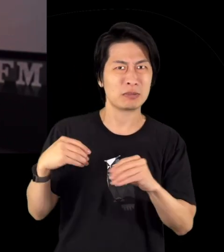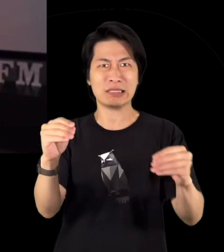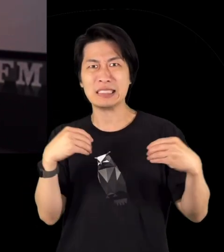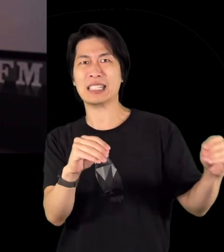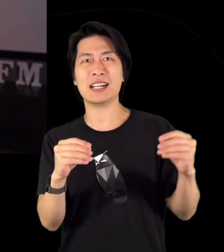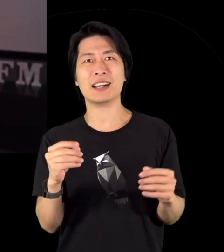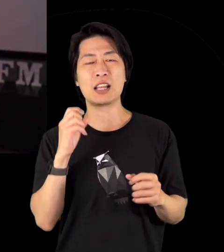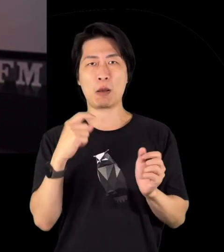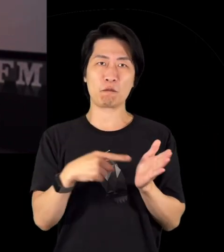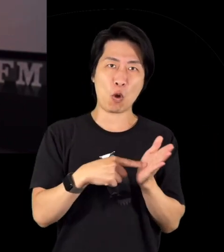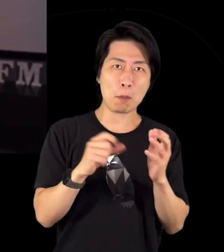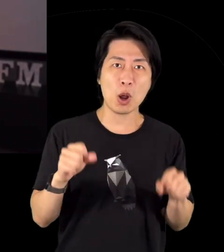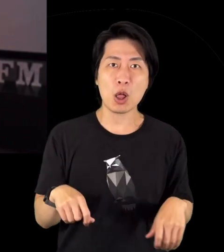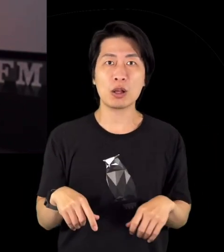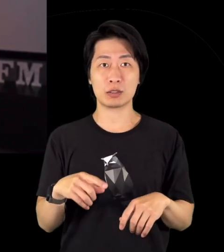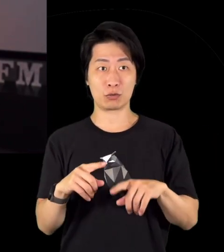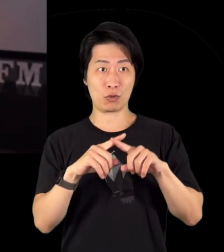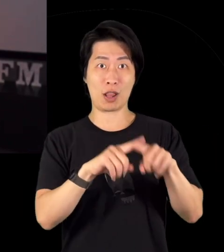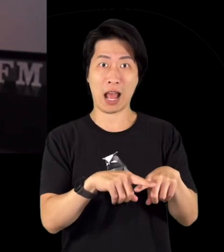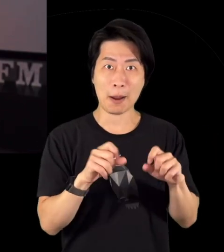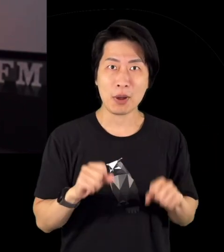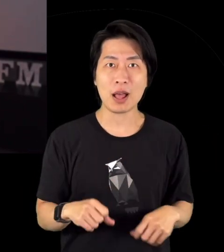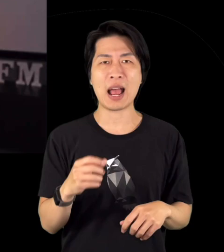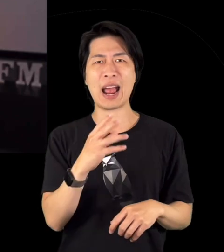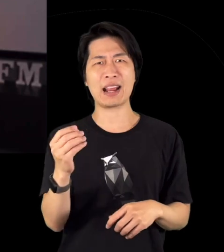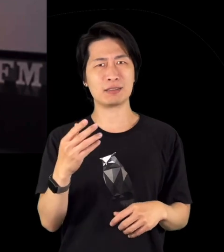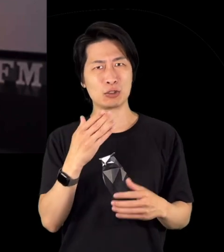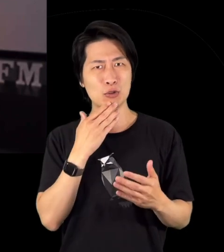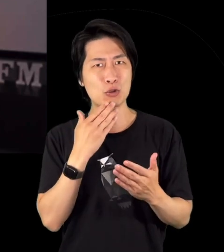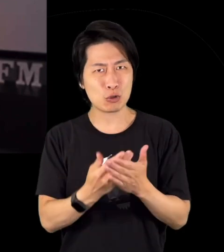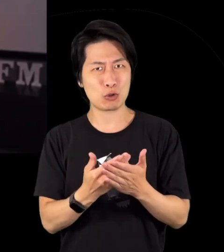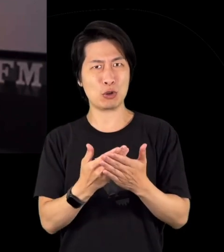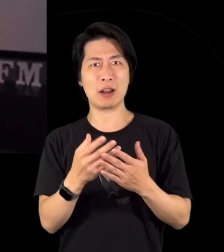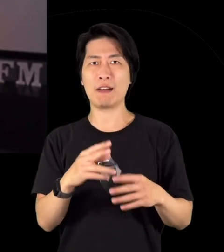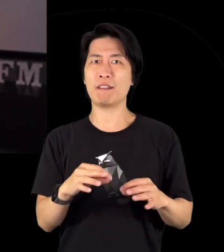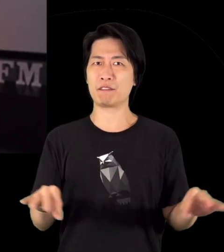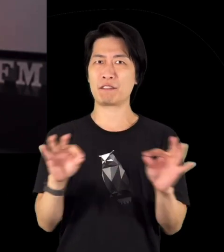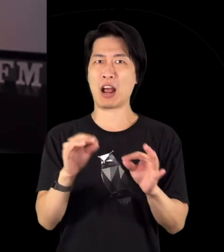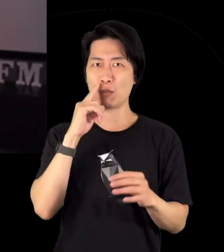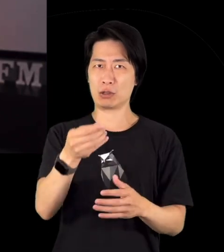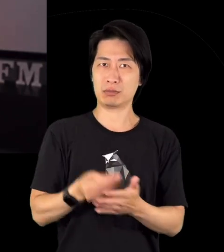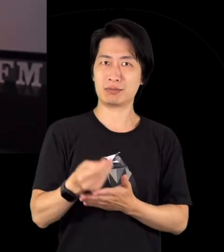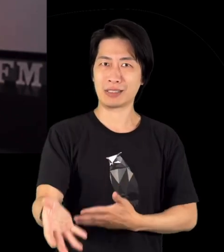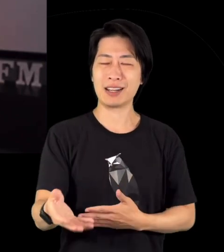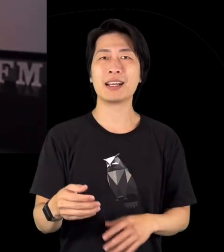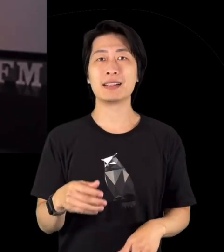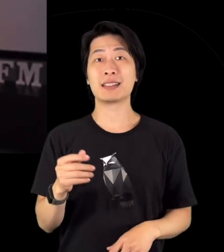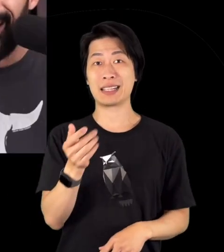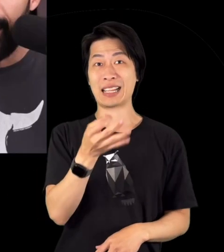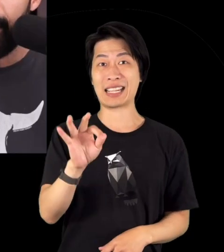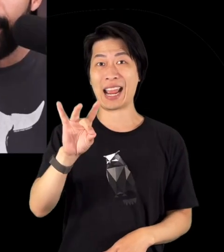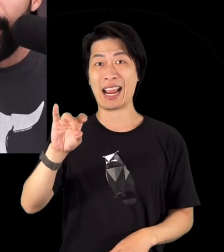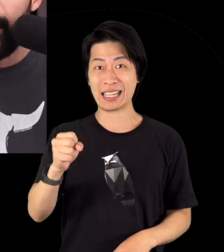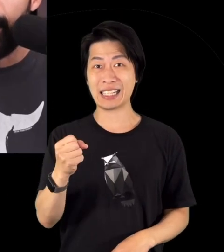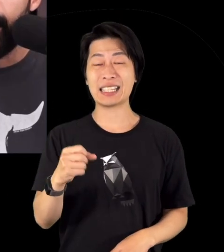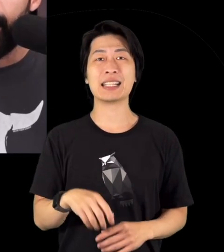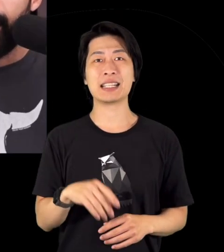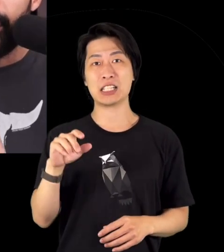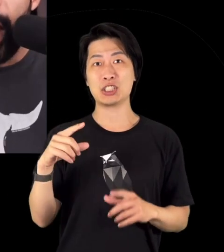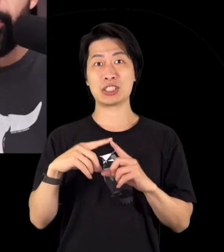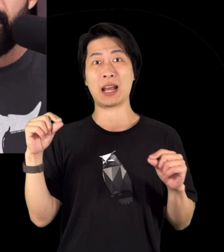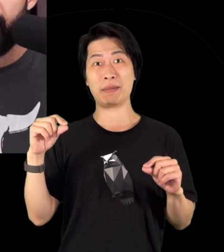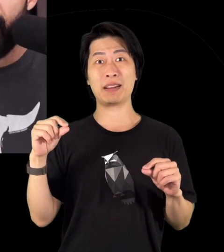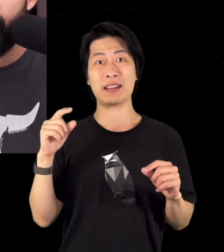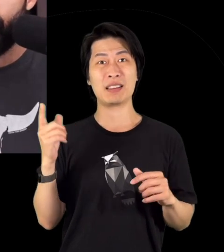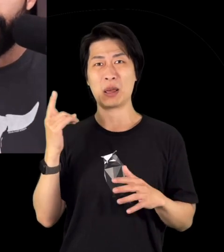there in the market that are affordable, reliable, and they give you a great bang for your buck. So much so that in 1980,